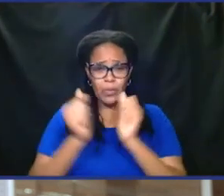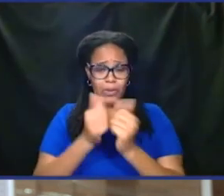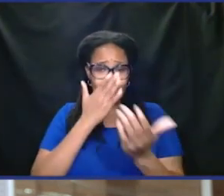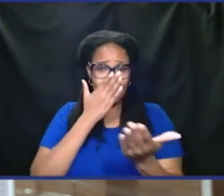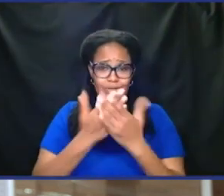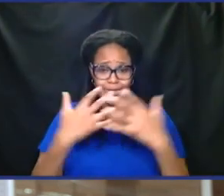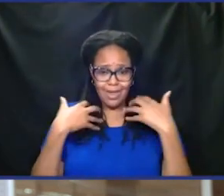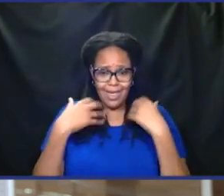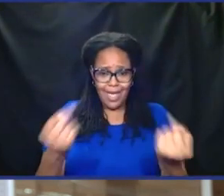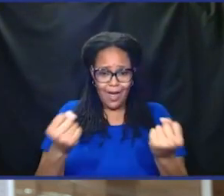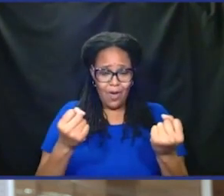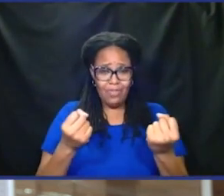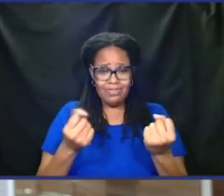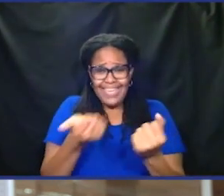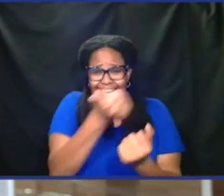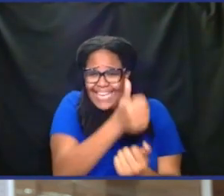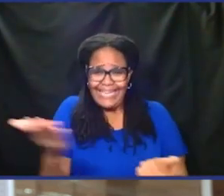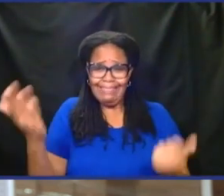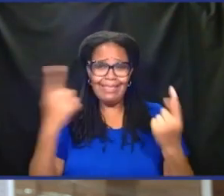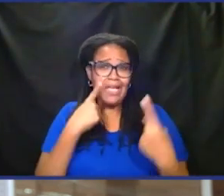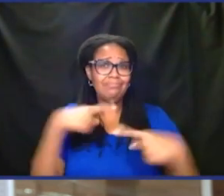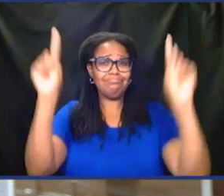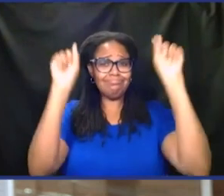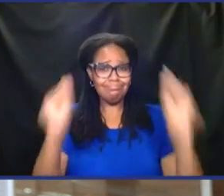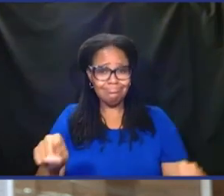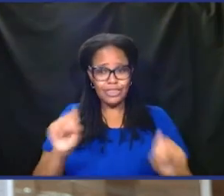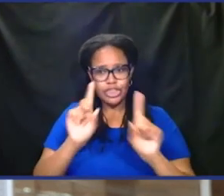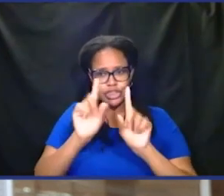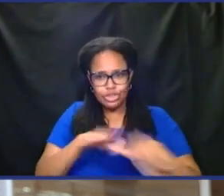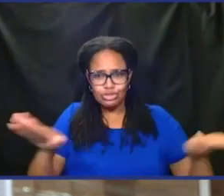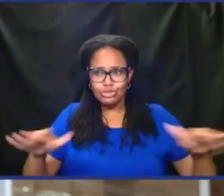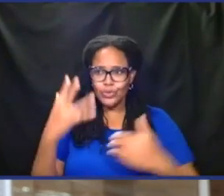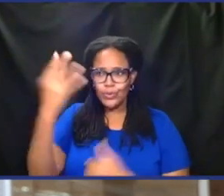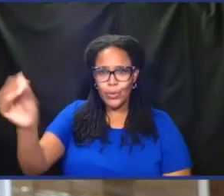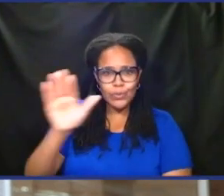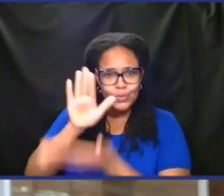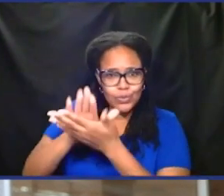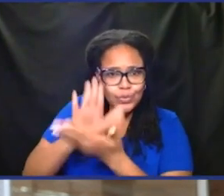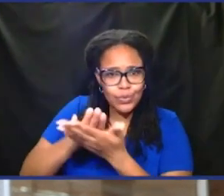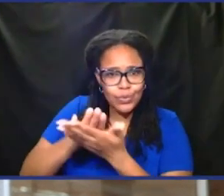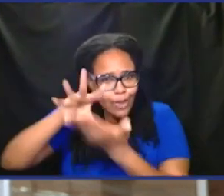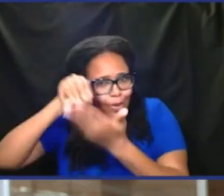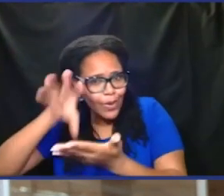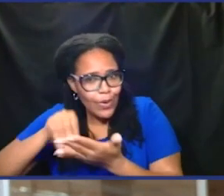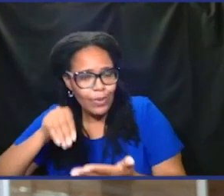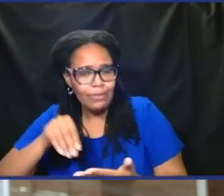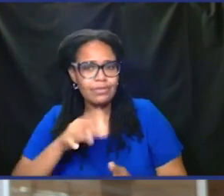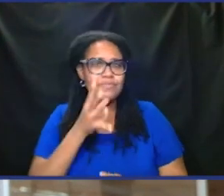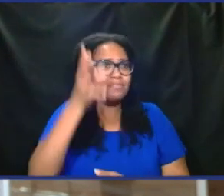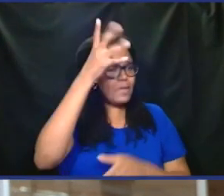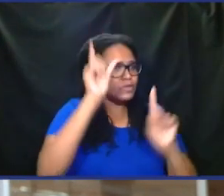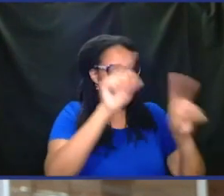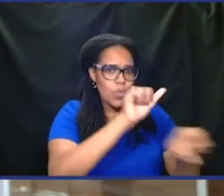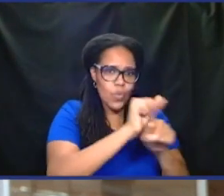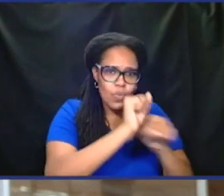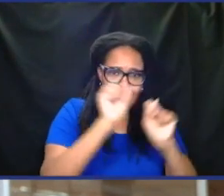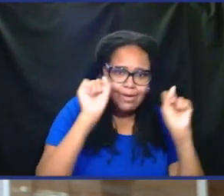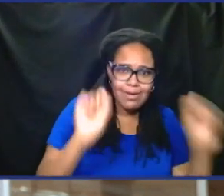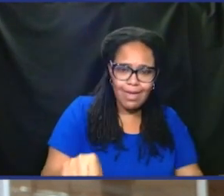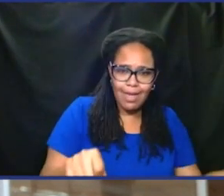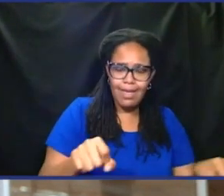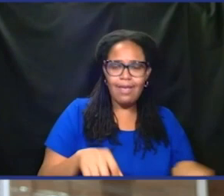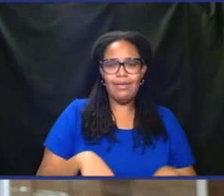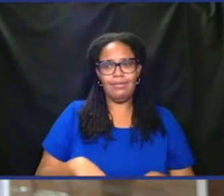possible. Children can go to school and learn. With good health, parents can work and make their families strong. With good health, communities